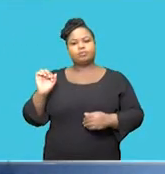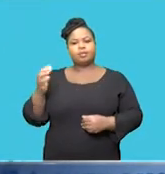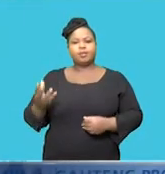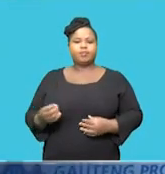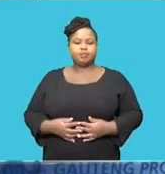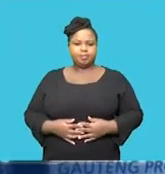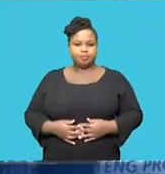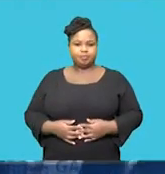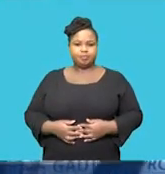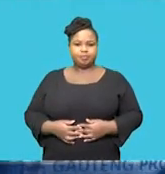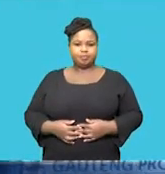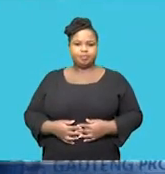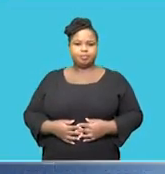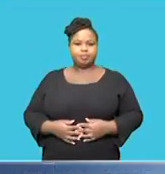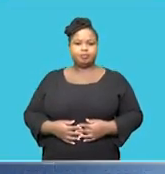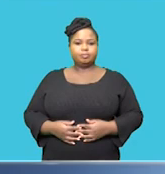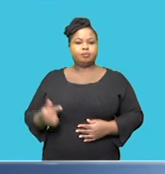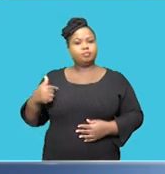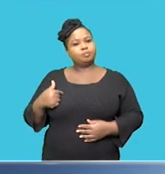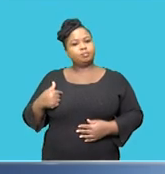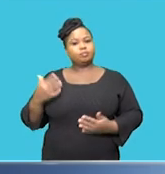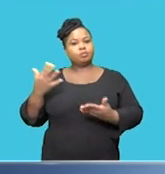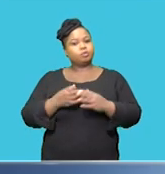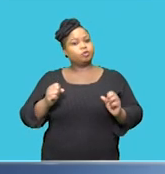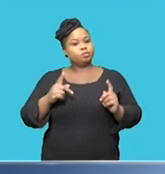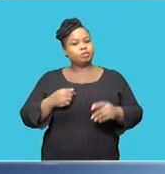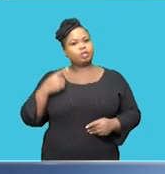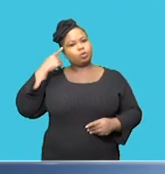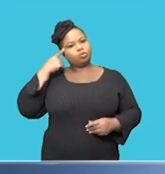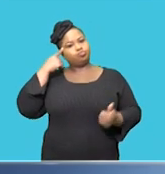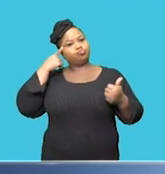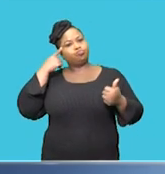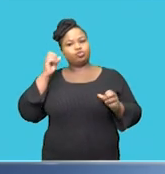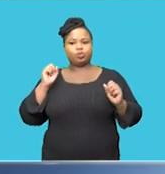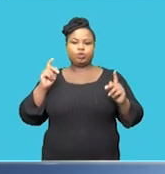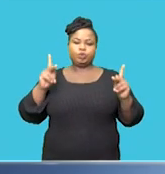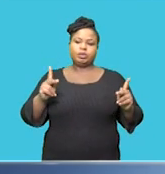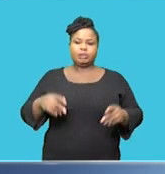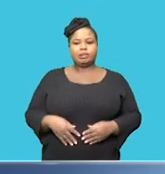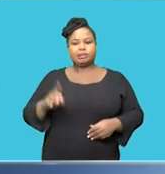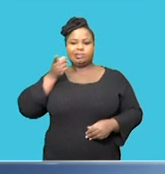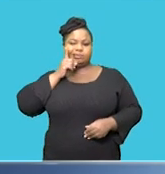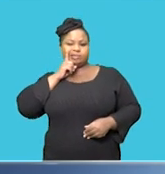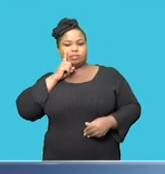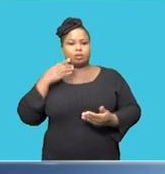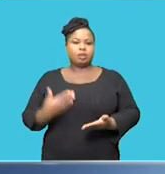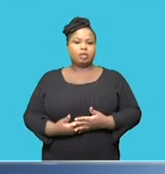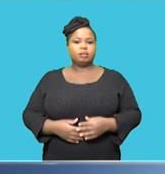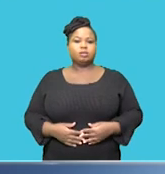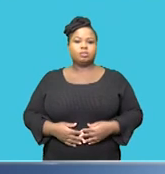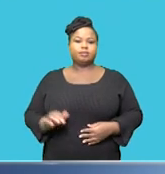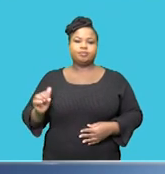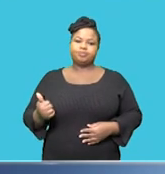kubo. I took my chance and I thought maybe it's a great opportunity to explore. And